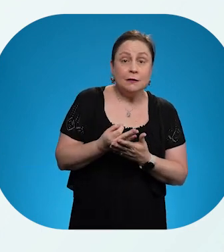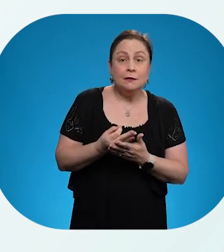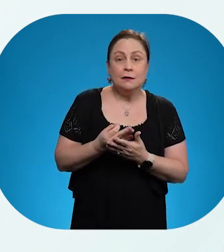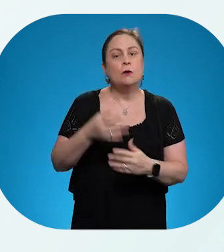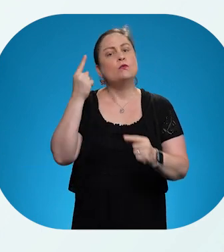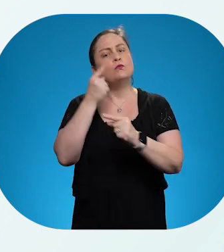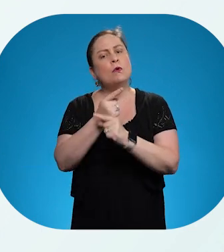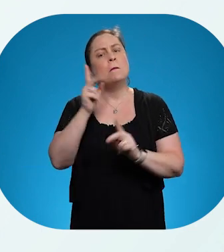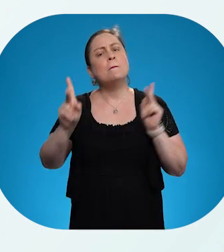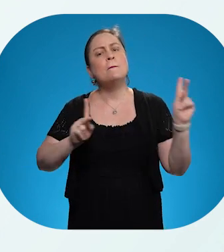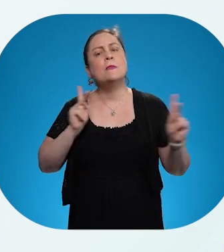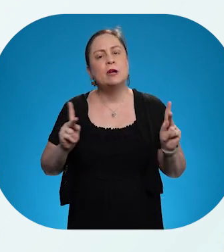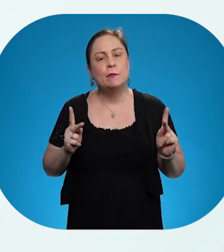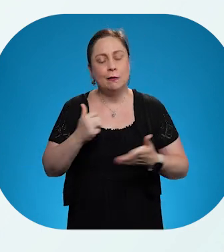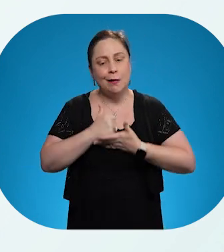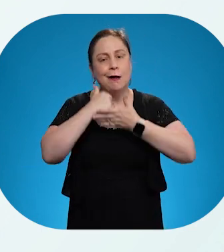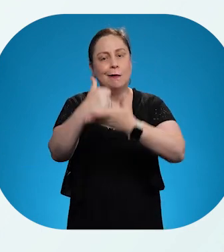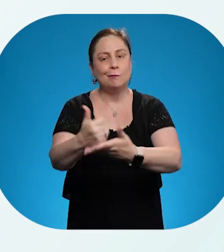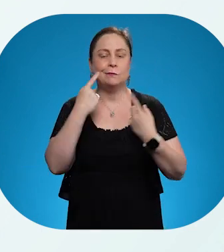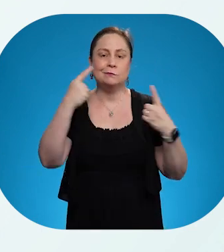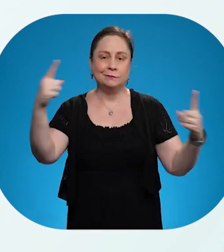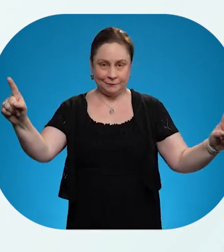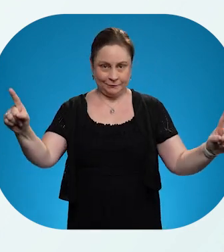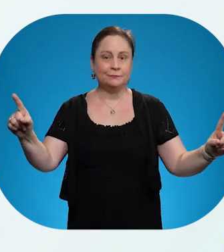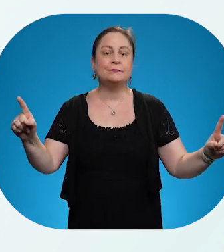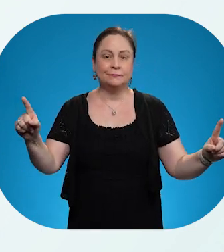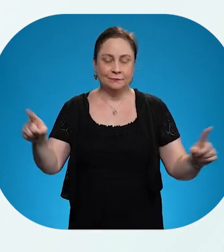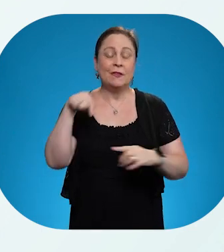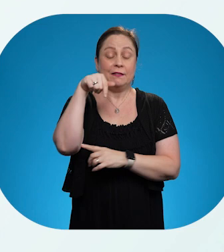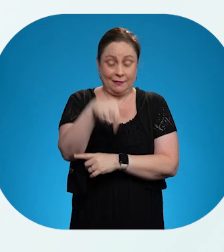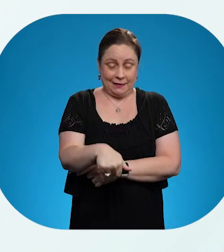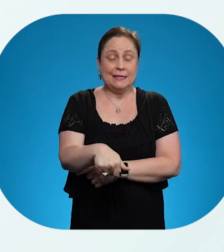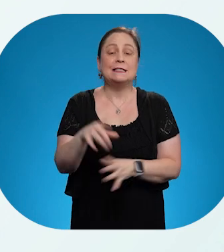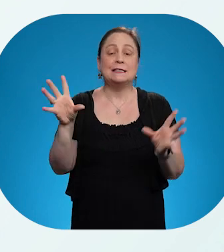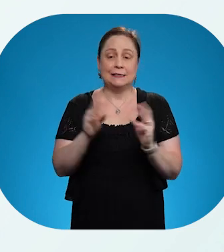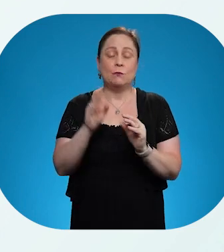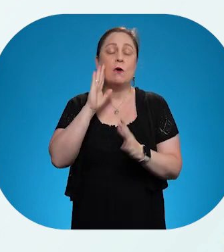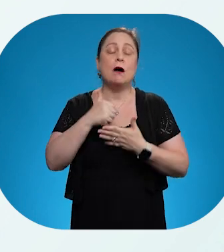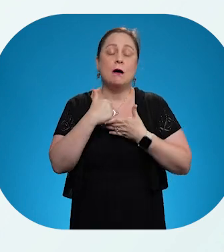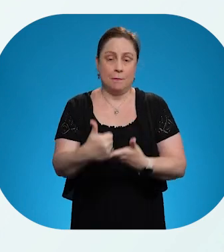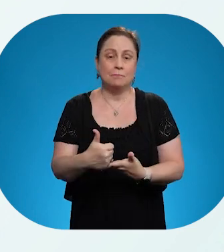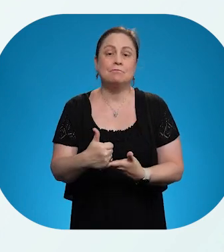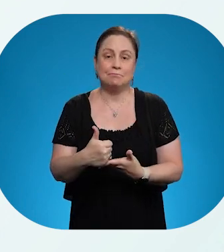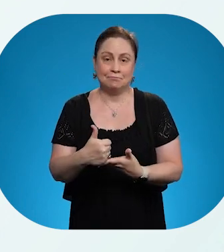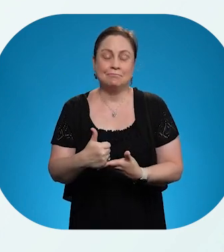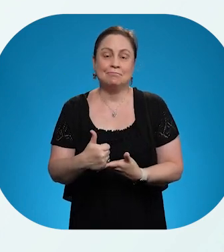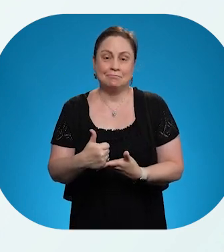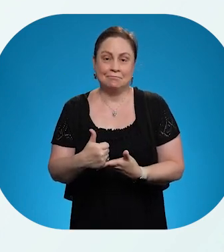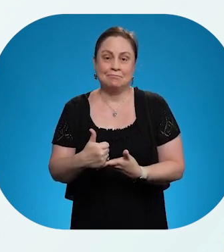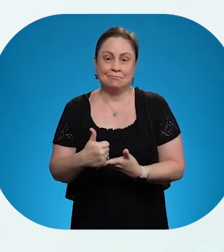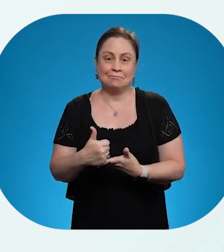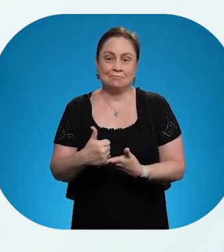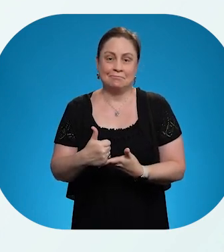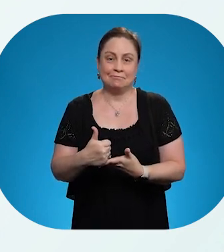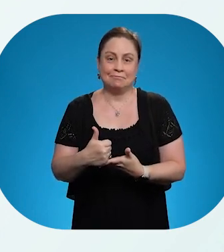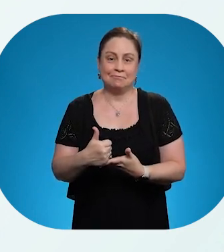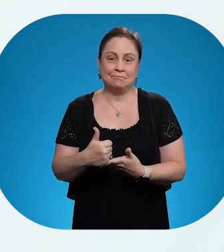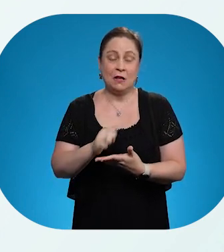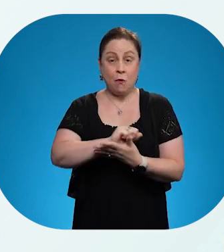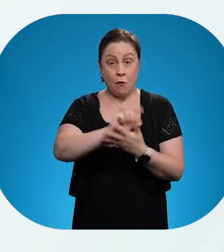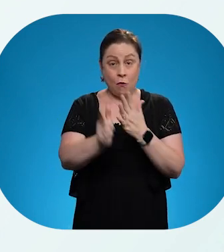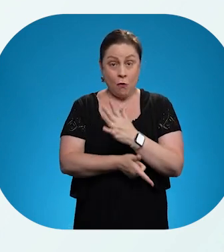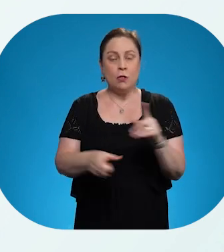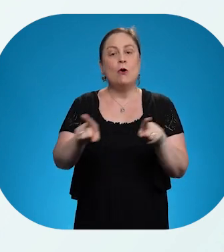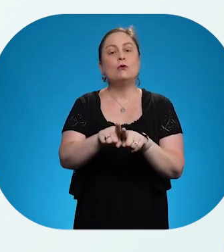right people at the table to help you be successful. And this session will help you in that area. In addition to